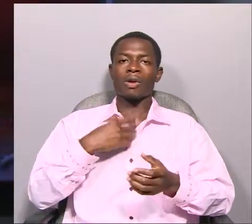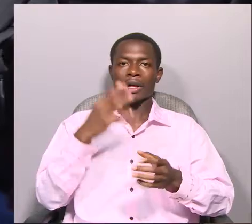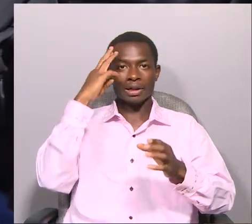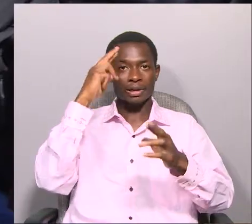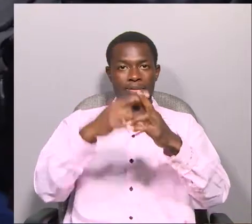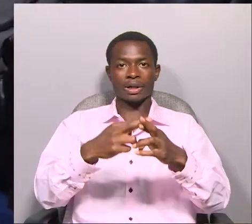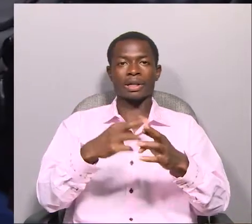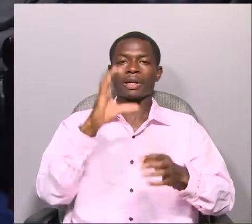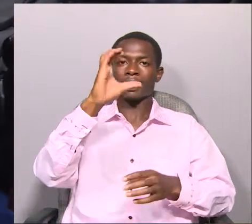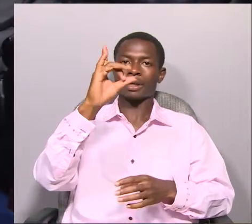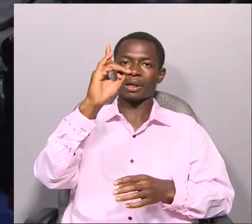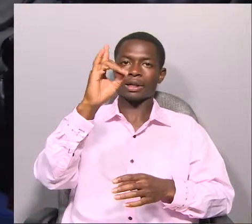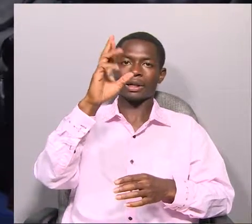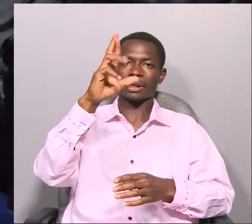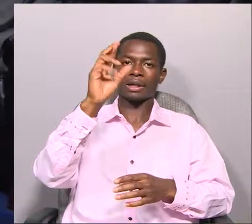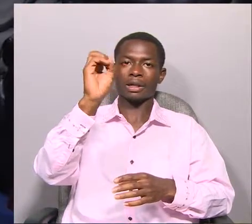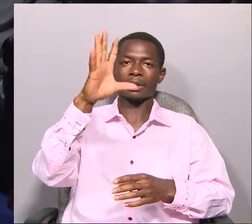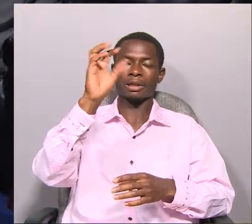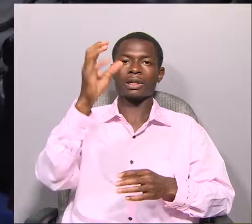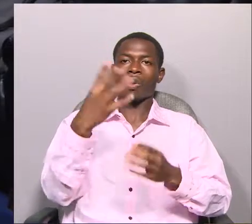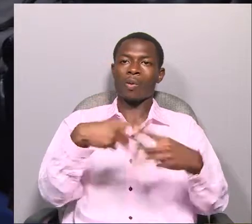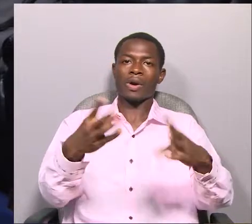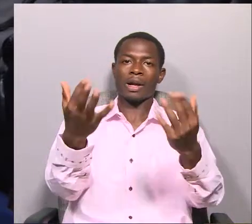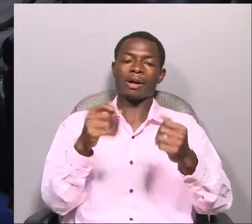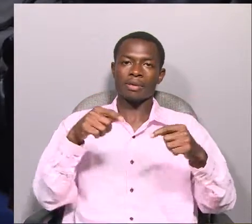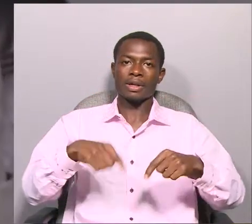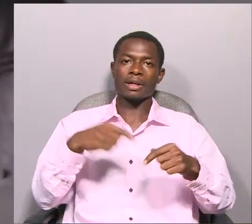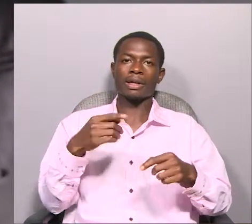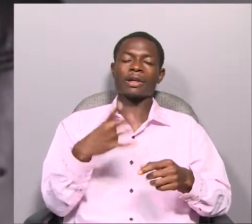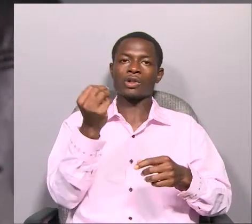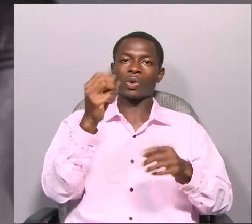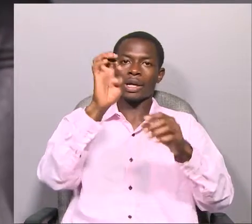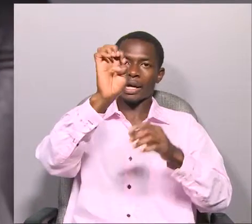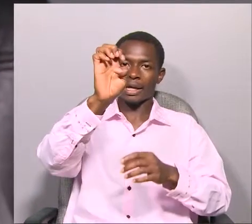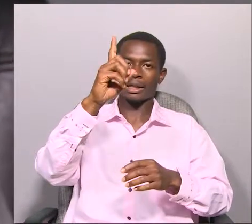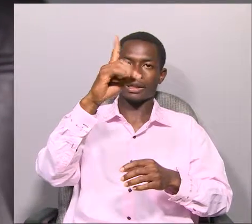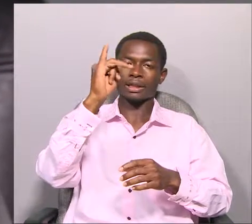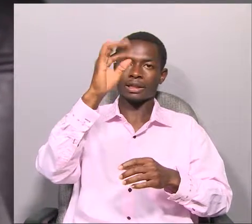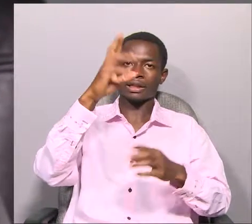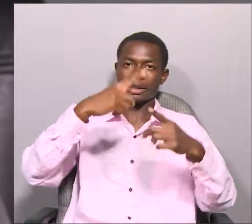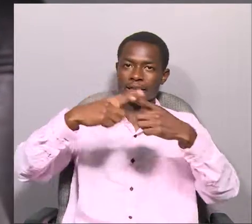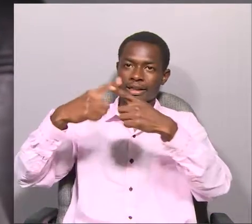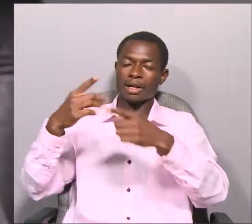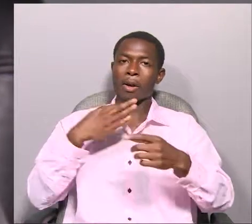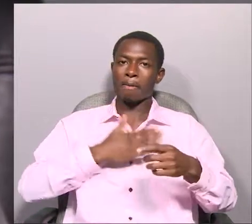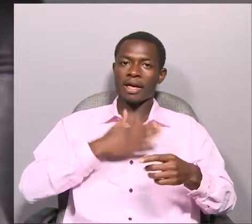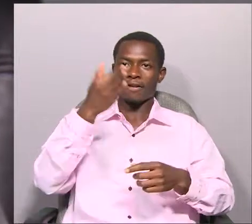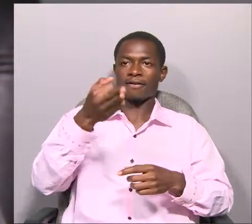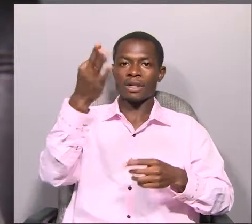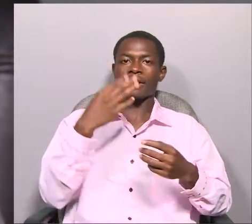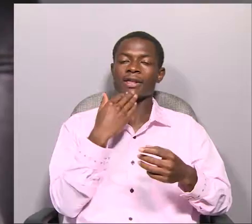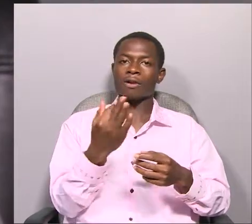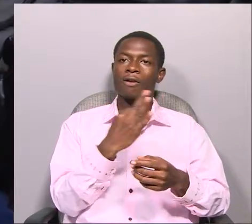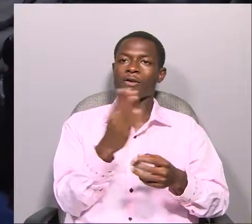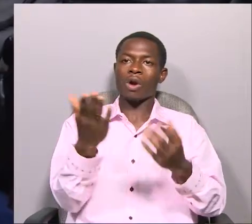Honorable Minister Chris Mushowe, a pleasure to have you on this inaugural edition of My Future. Thank you for coming through, sir.